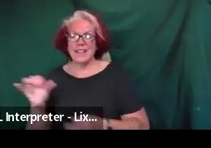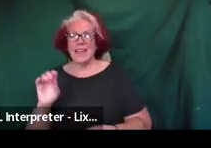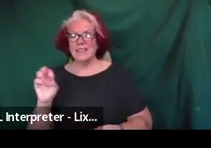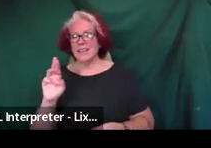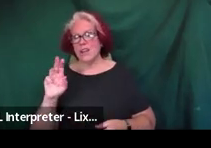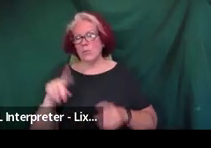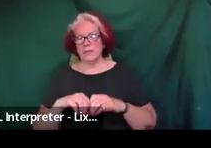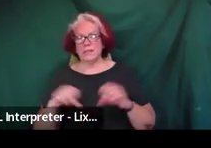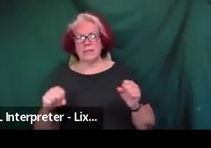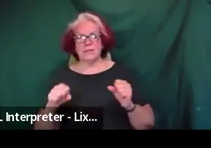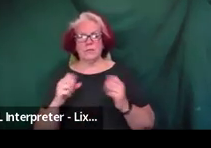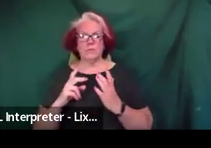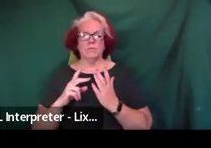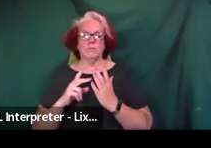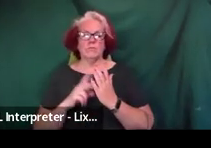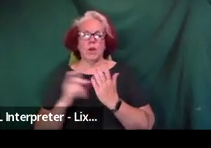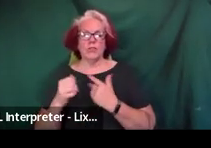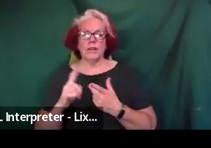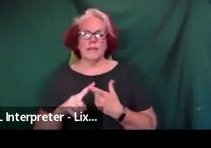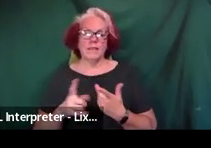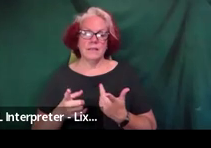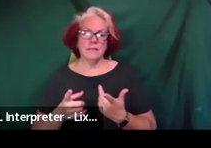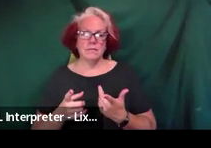that's going to be hinging on that progress. So